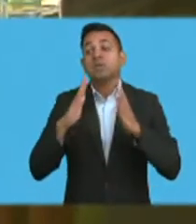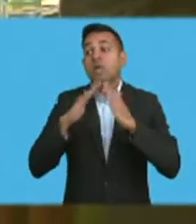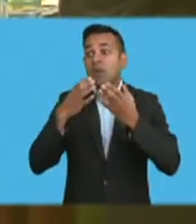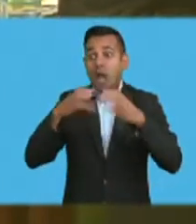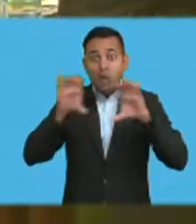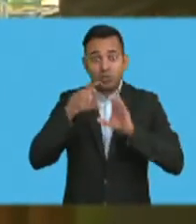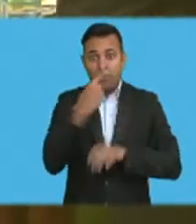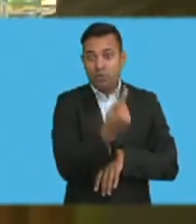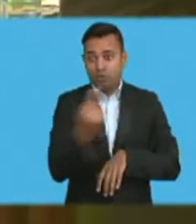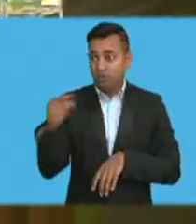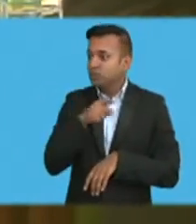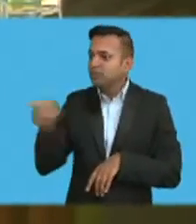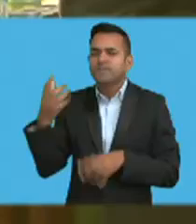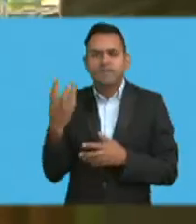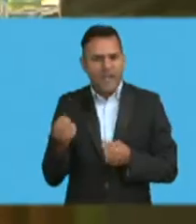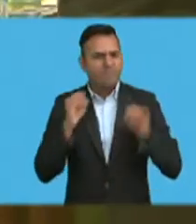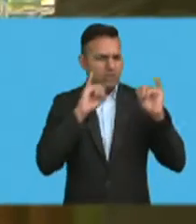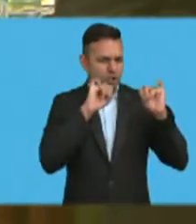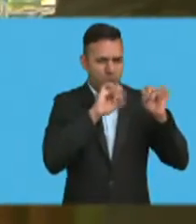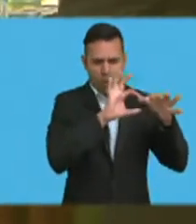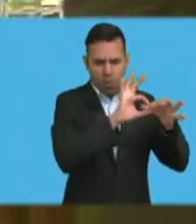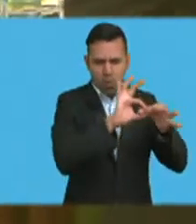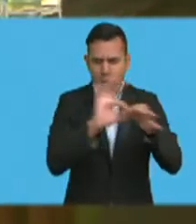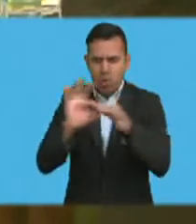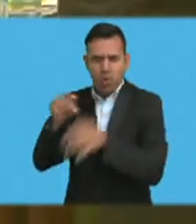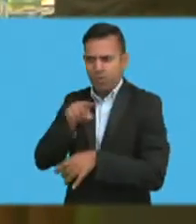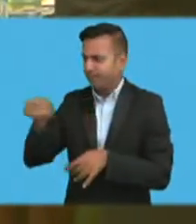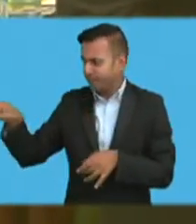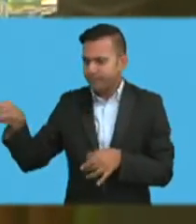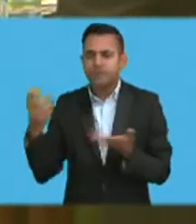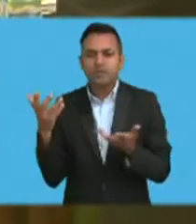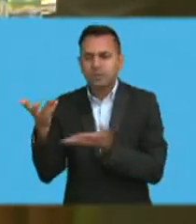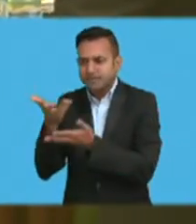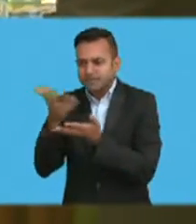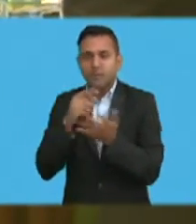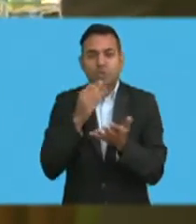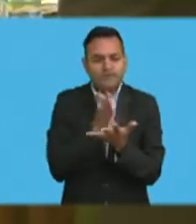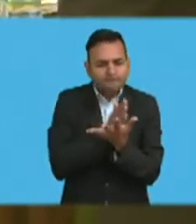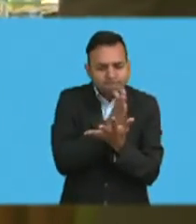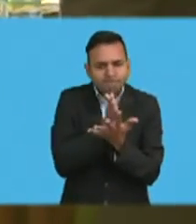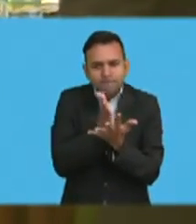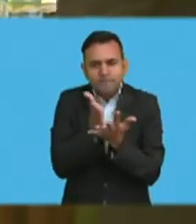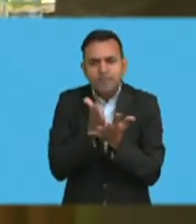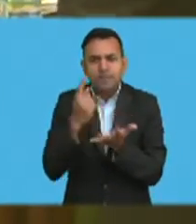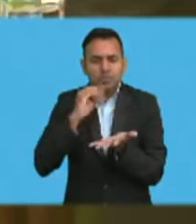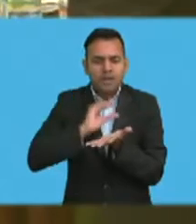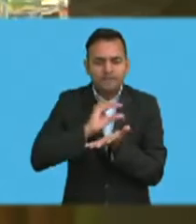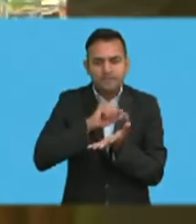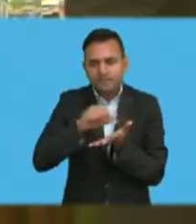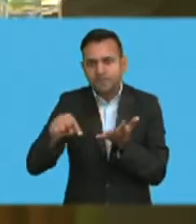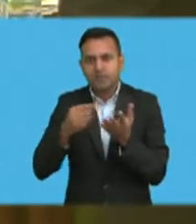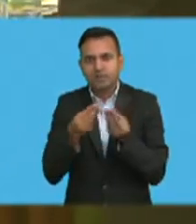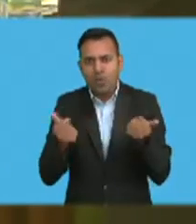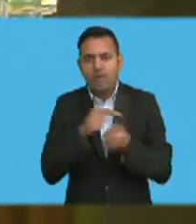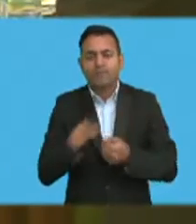the defined revenue stream that they have. So in light of that, for the first time,